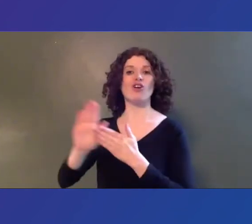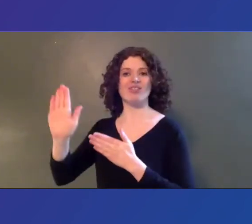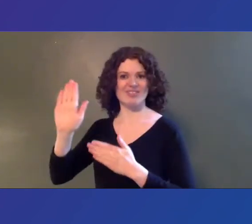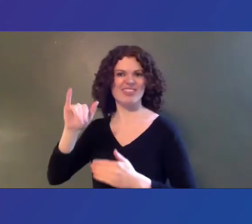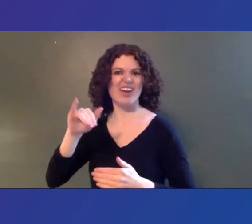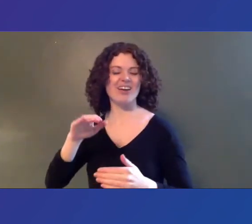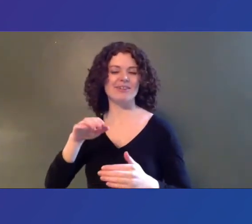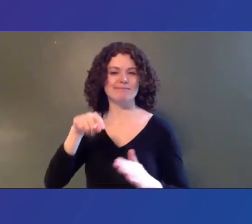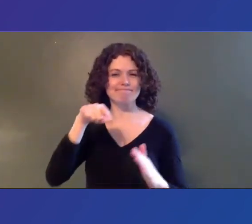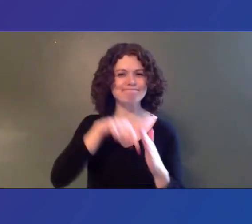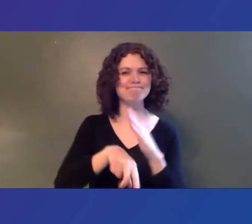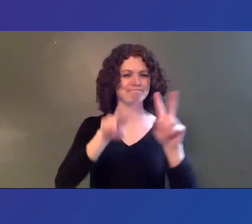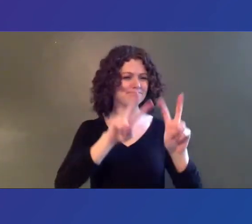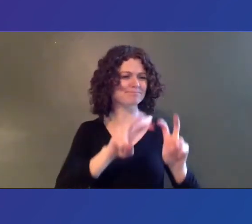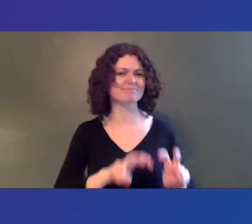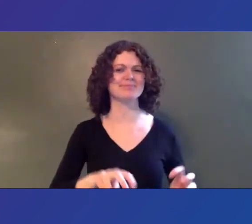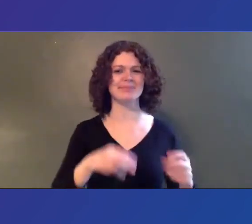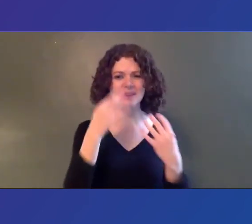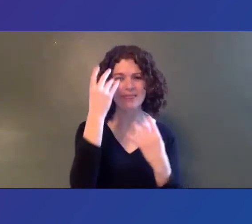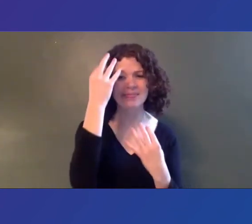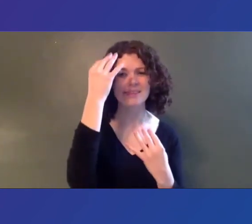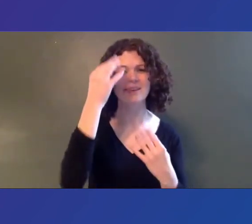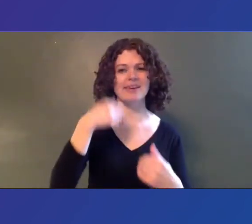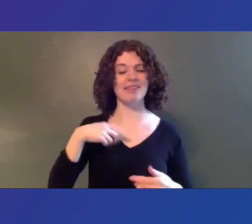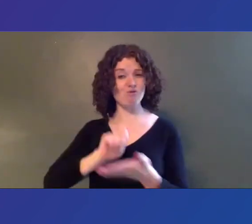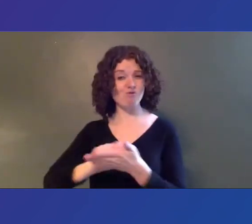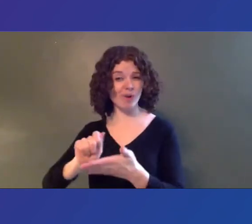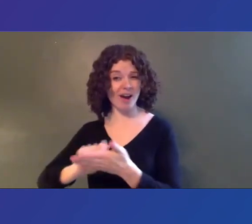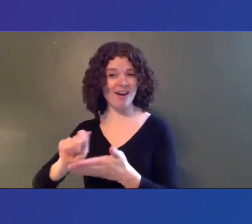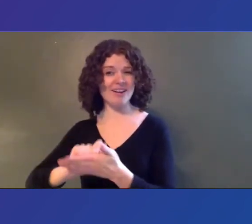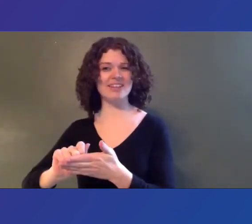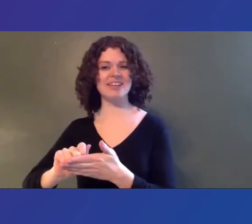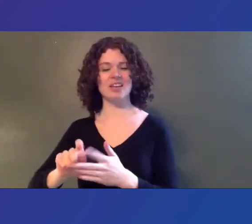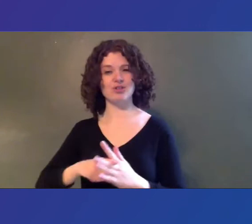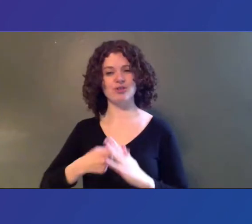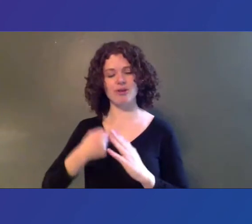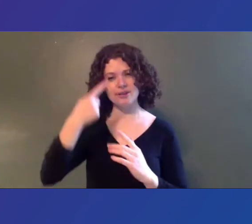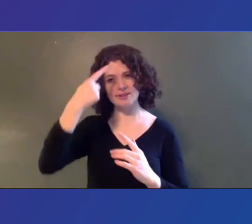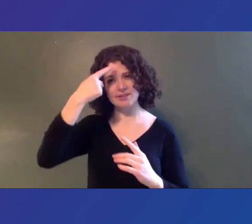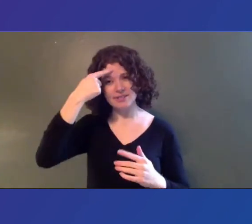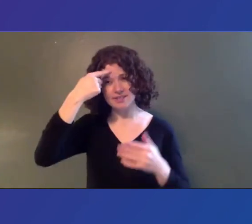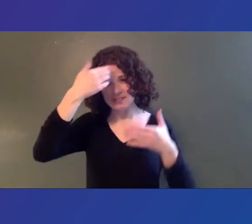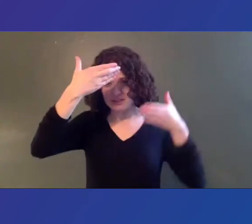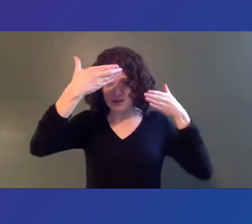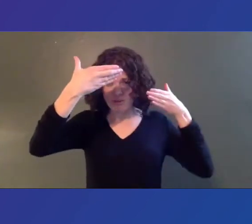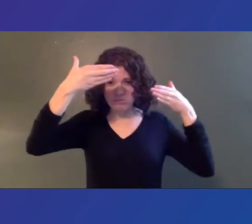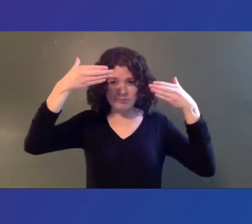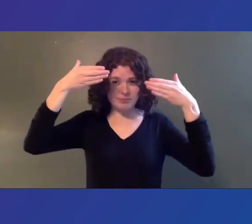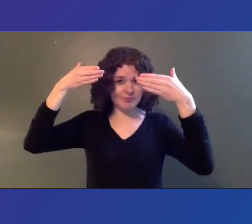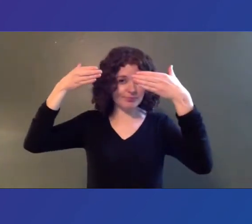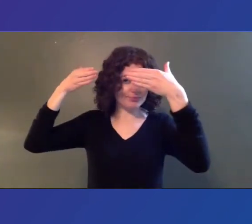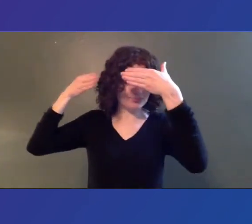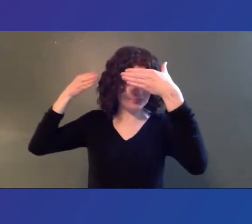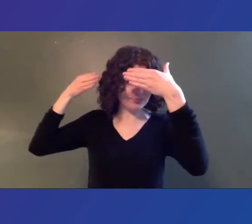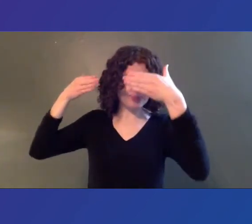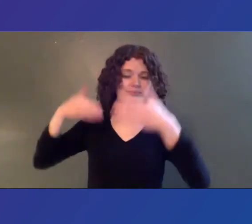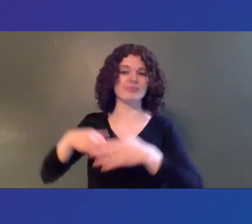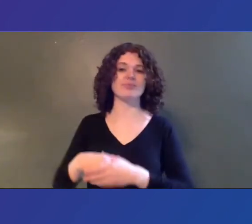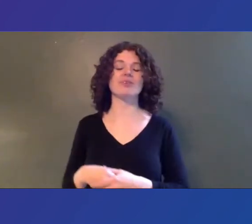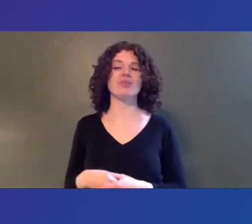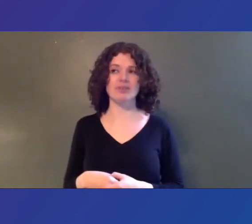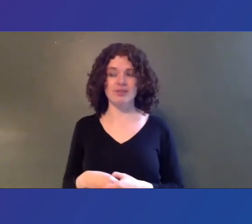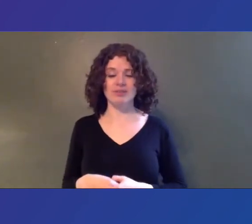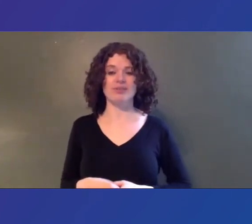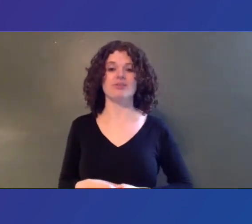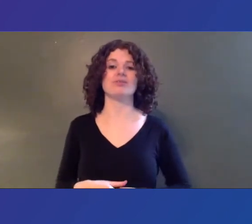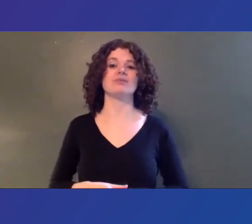all that really helped me shift my mind about how I saw the world and how I saw myself. In fact, my mother